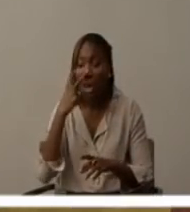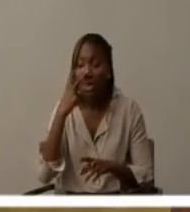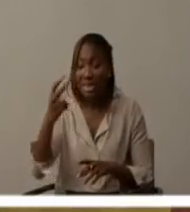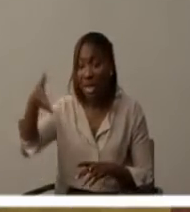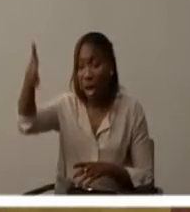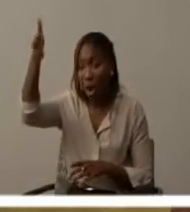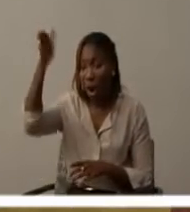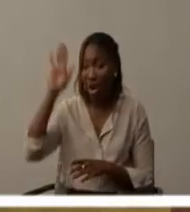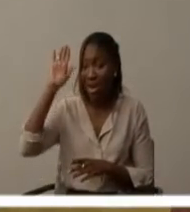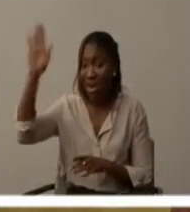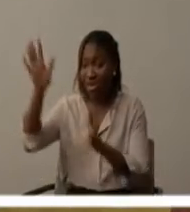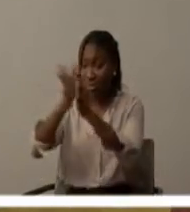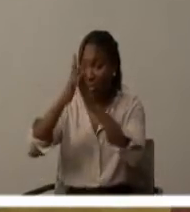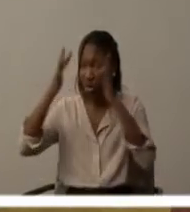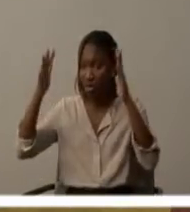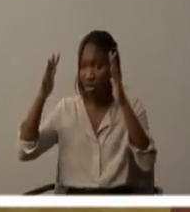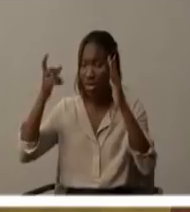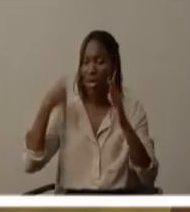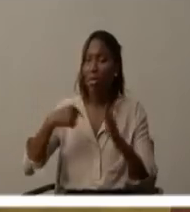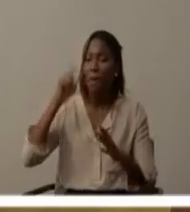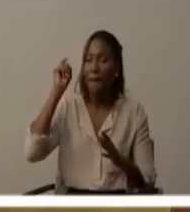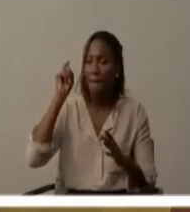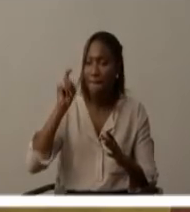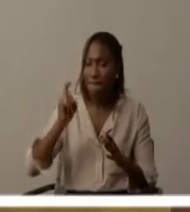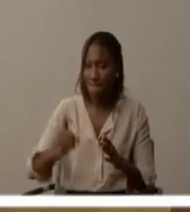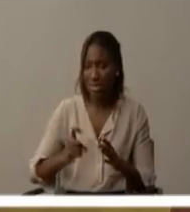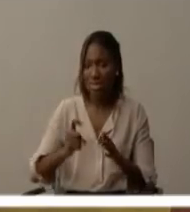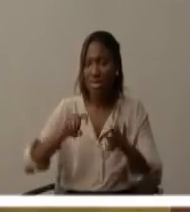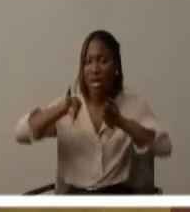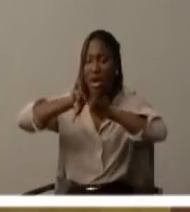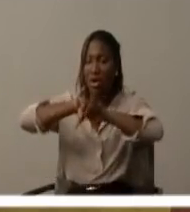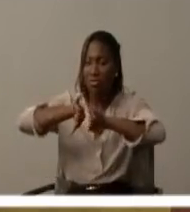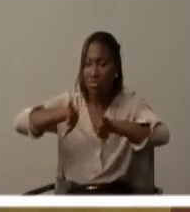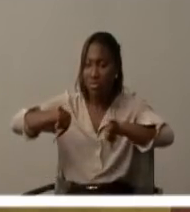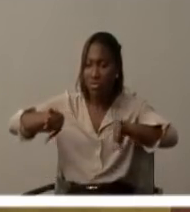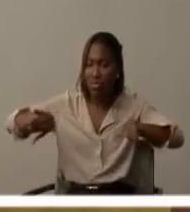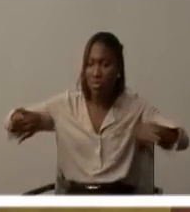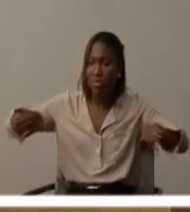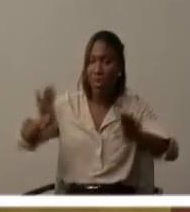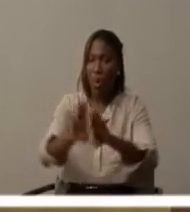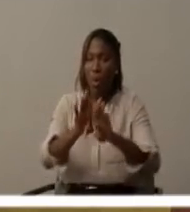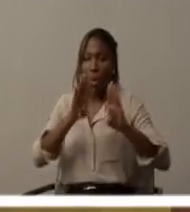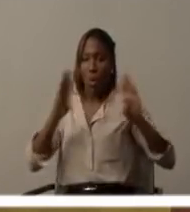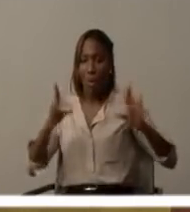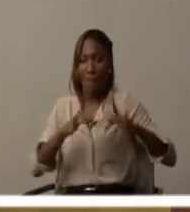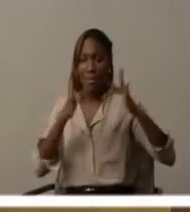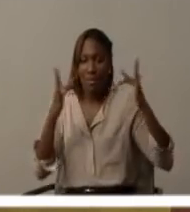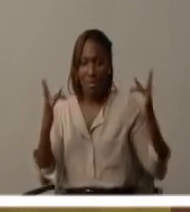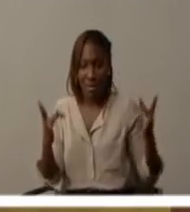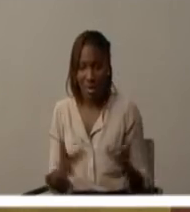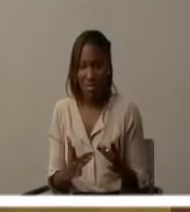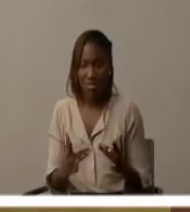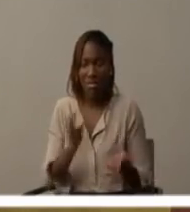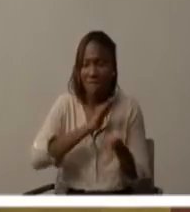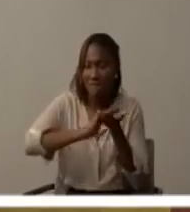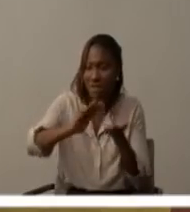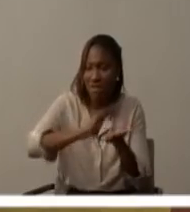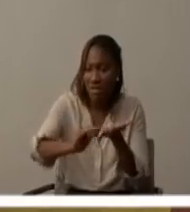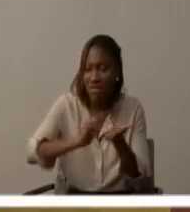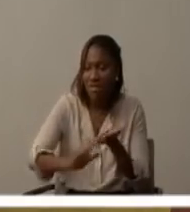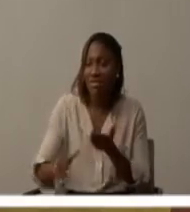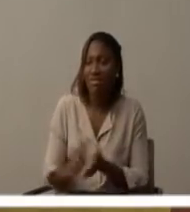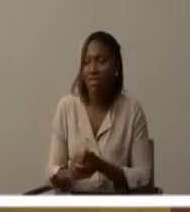stone that has stopped that communication between you. You have to do the forgiveness work. Do it. Don't wait. Do